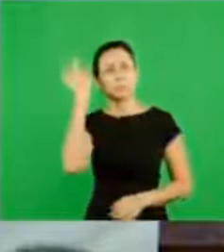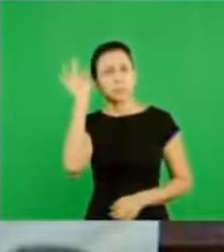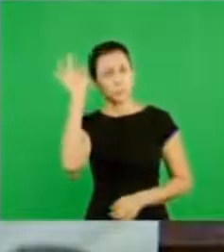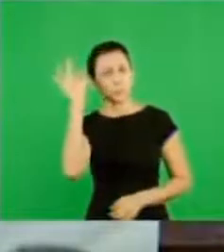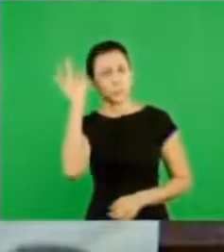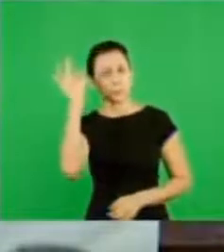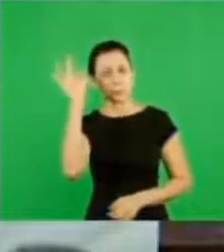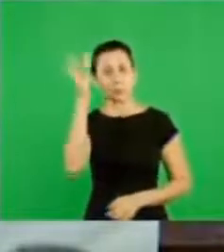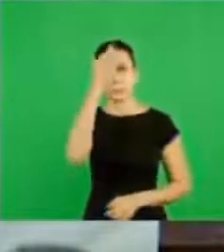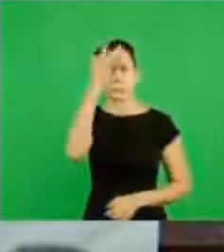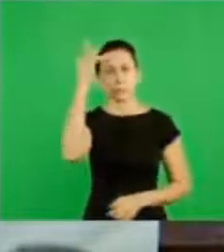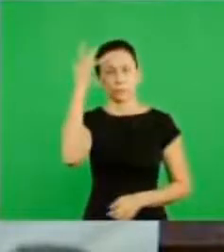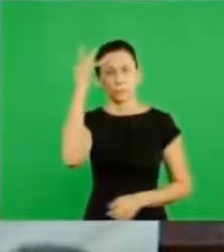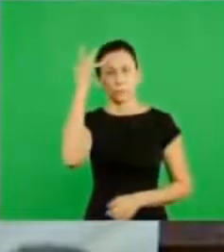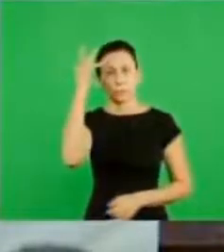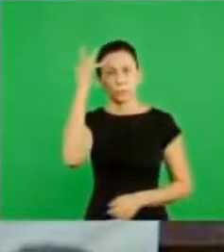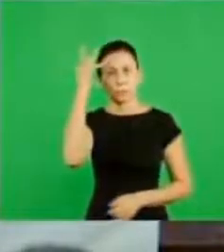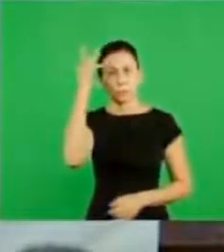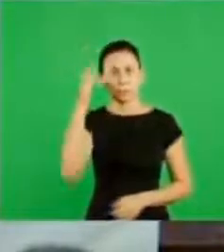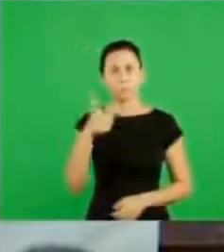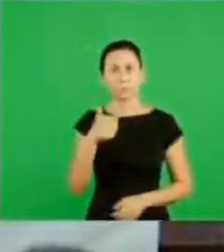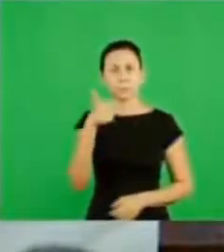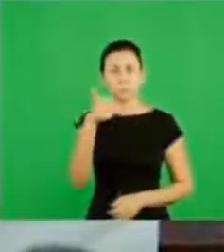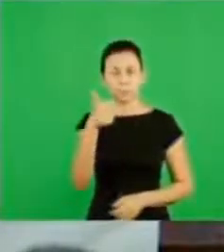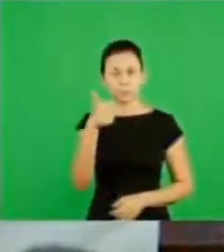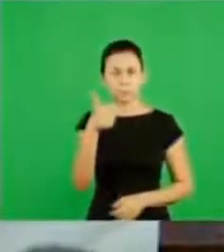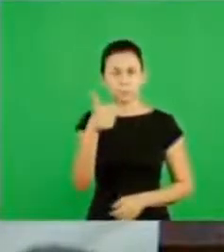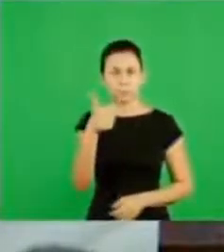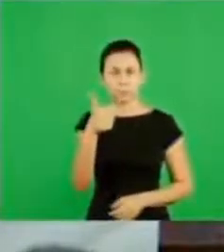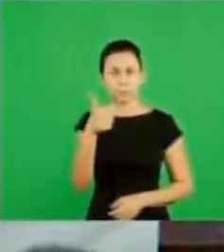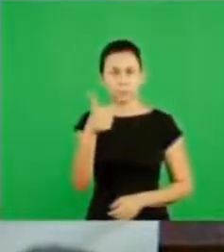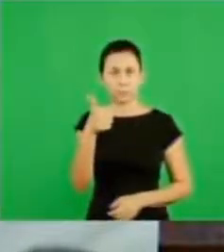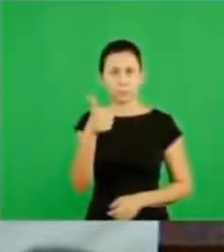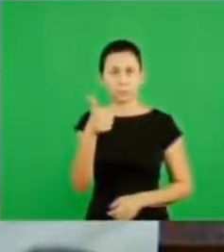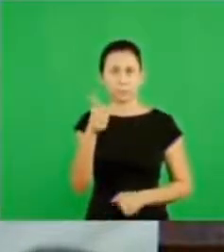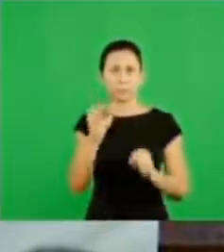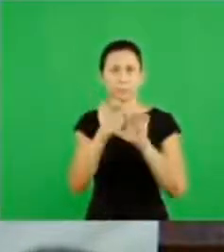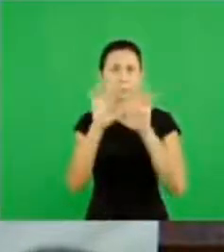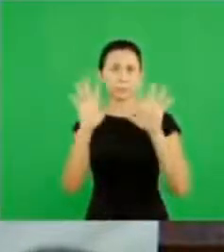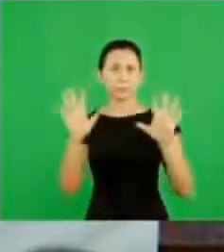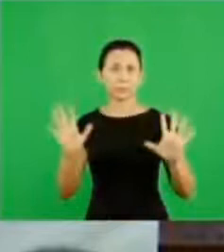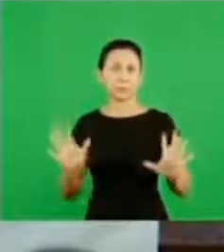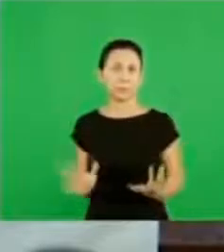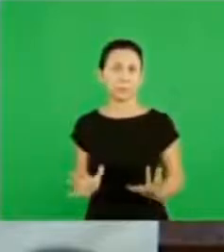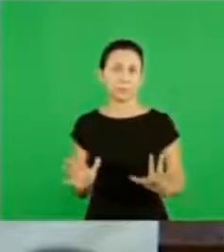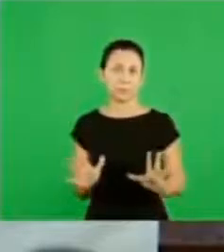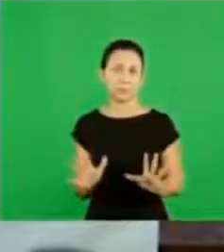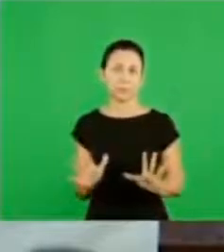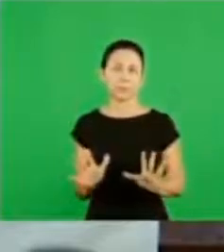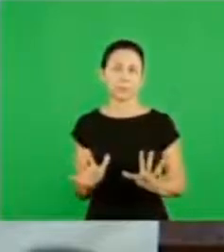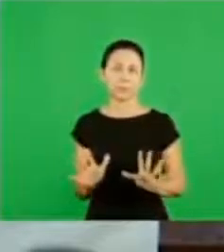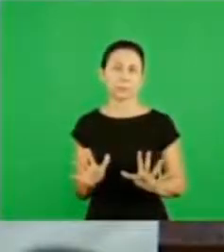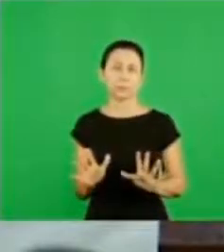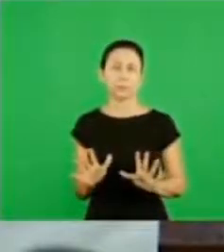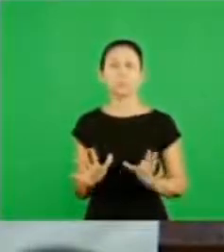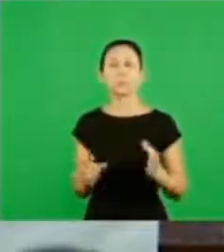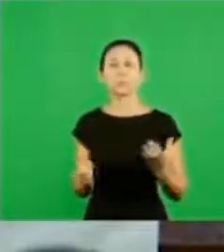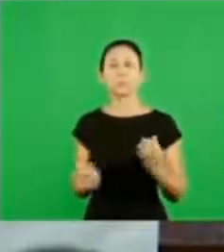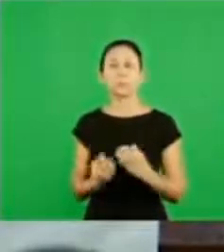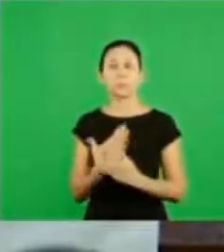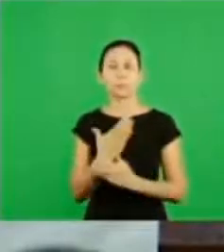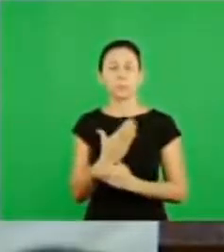the philosophical teaching, a thought of positivism, a logical